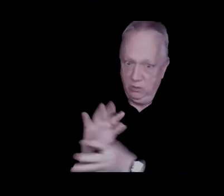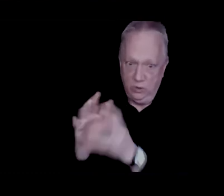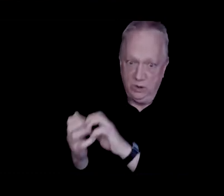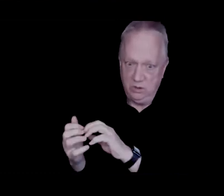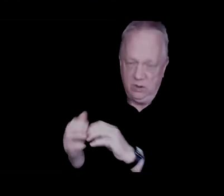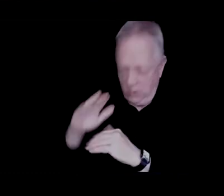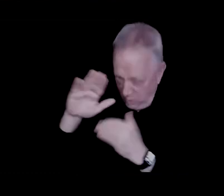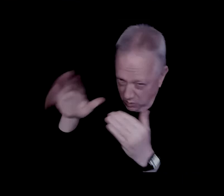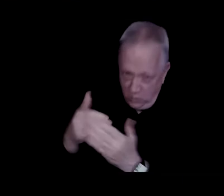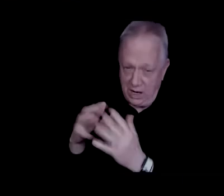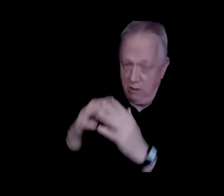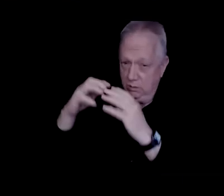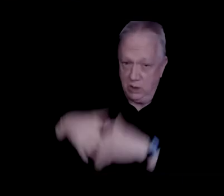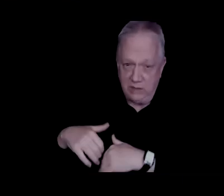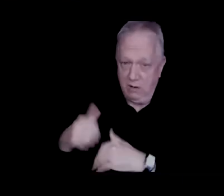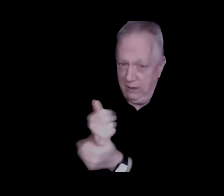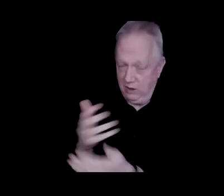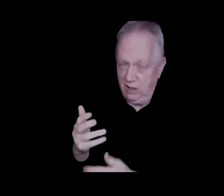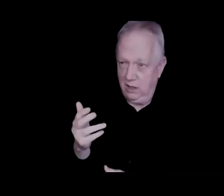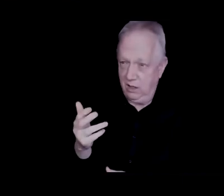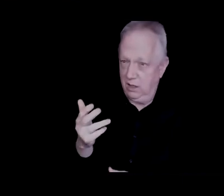is break down. It's